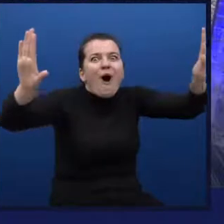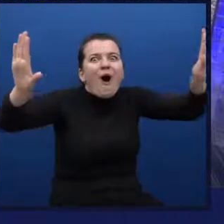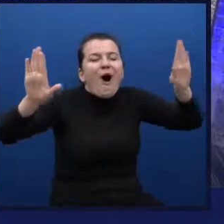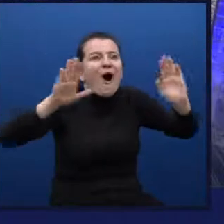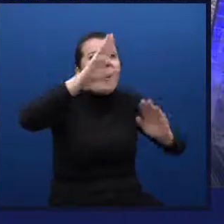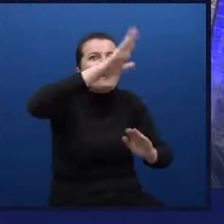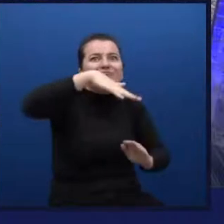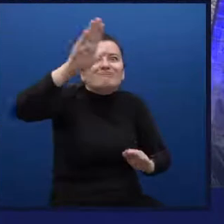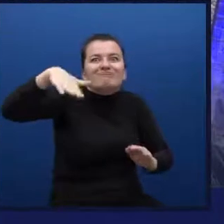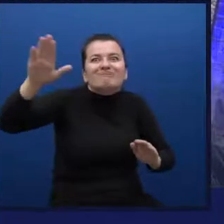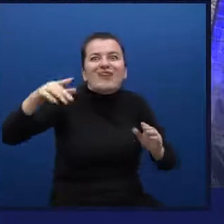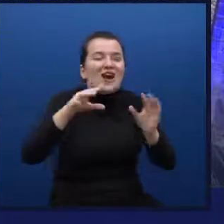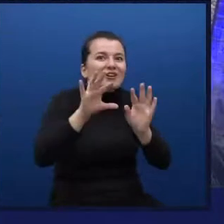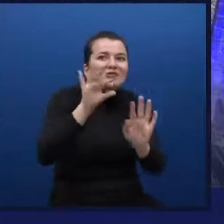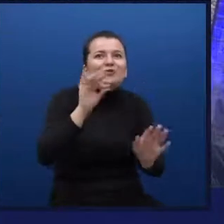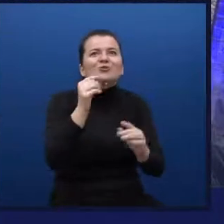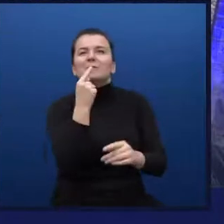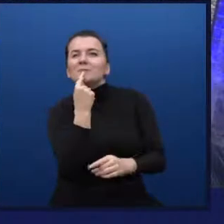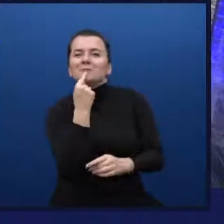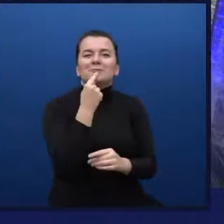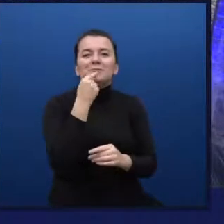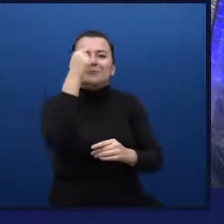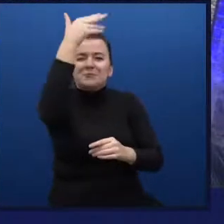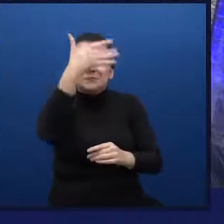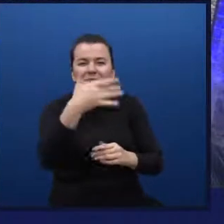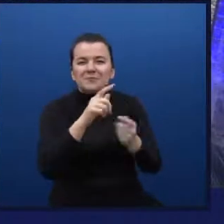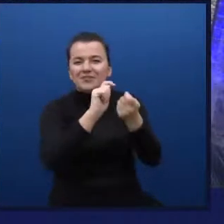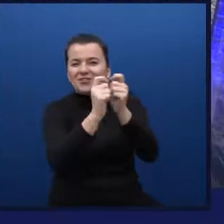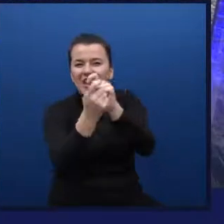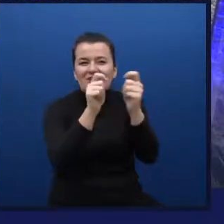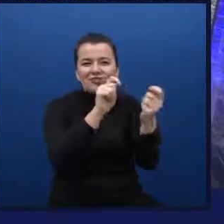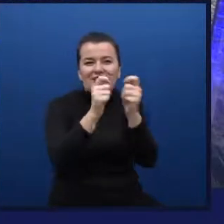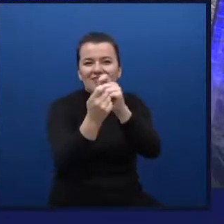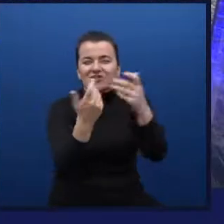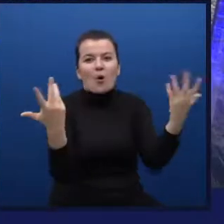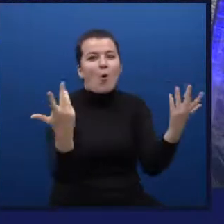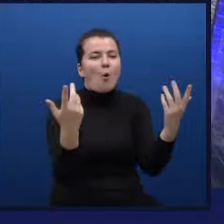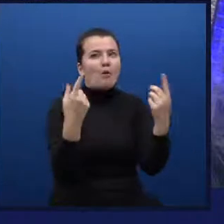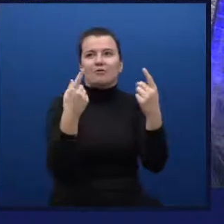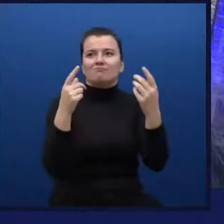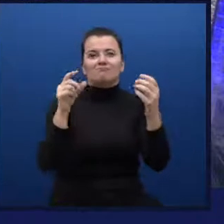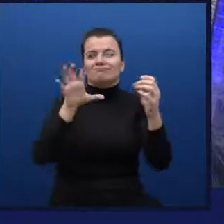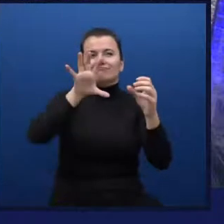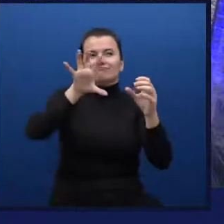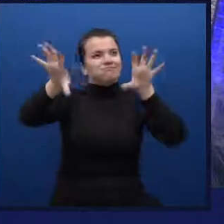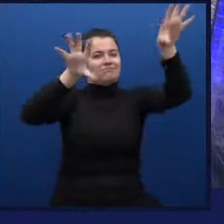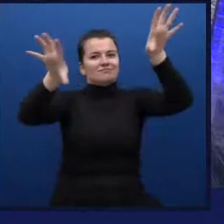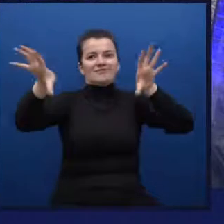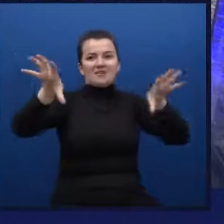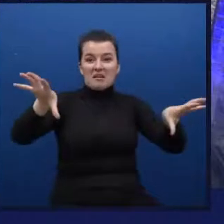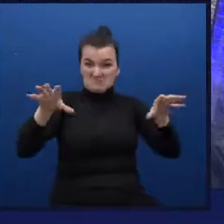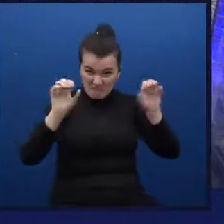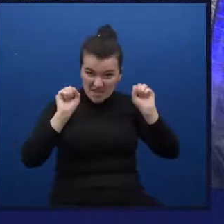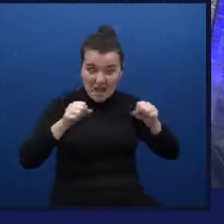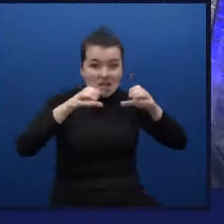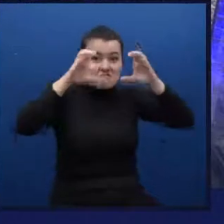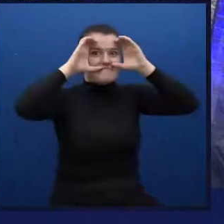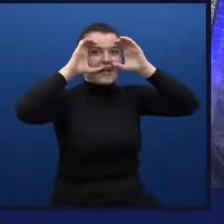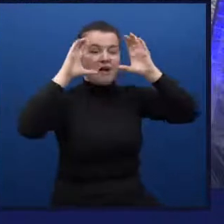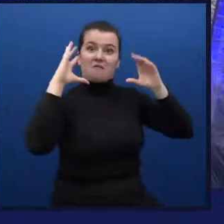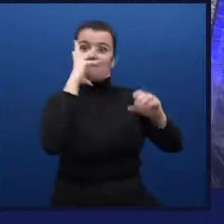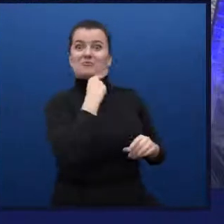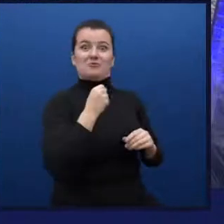want. And maybe there's some reskinning that we can do for our environment. So, yeah, that's